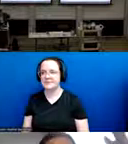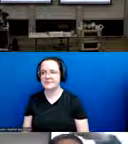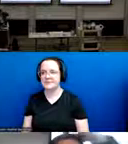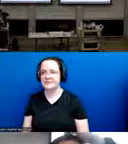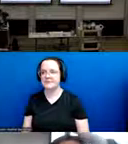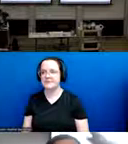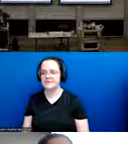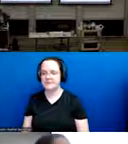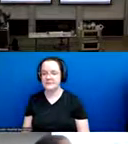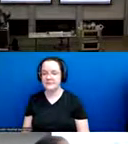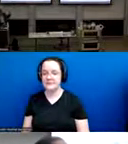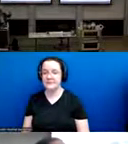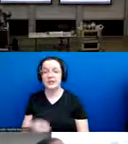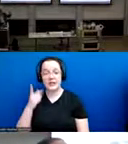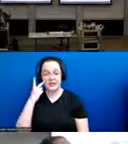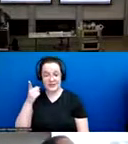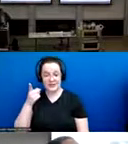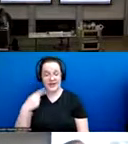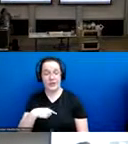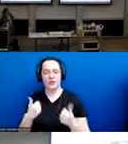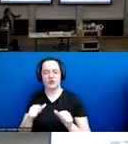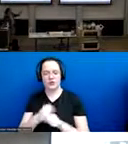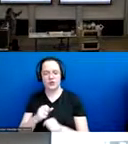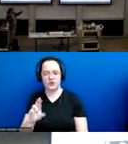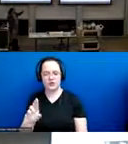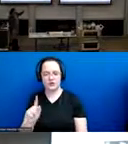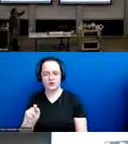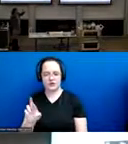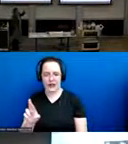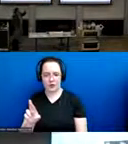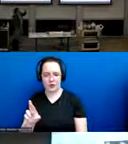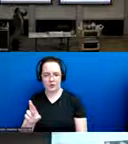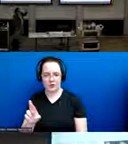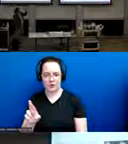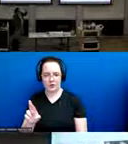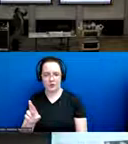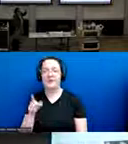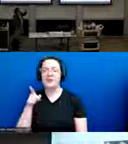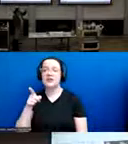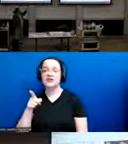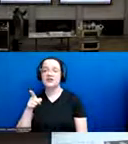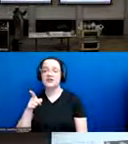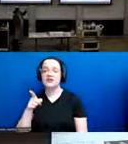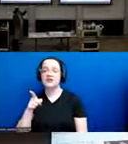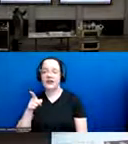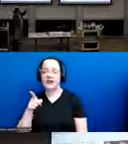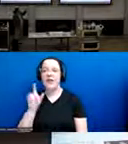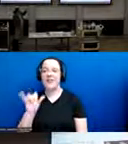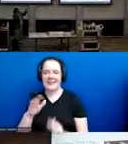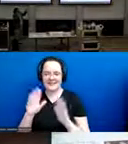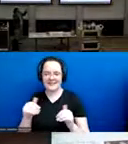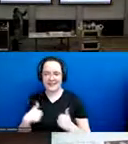Yes. So you see here, we're trying to create a router, right? So this is a system that has one